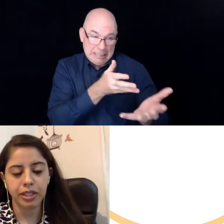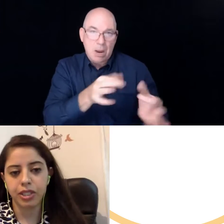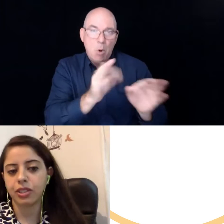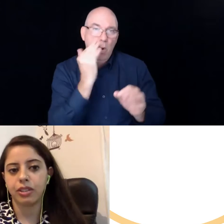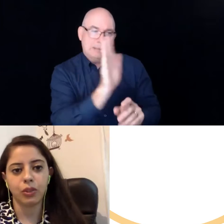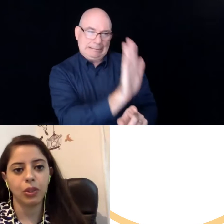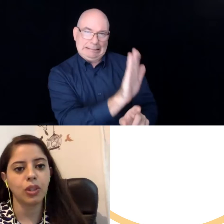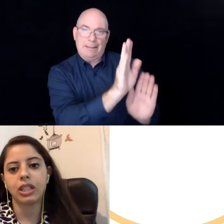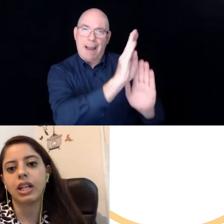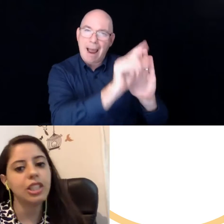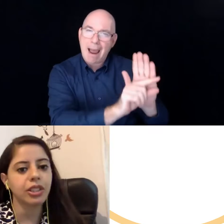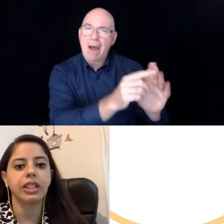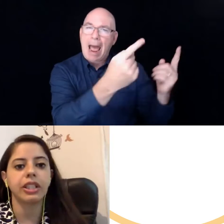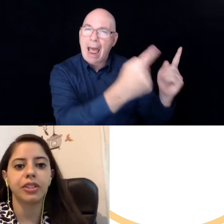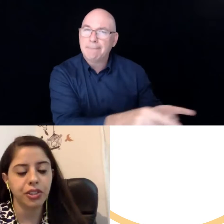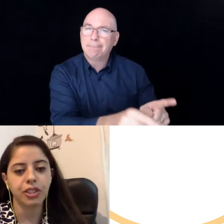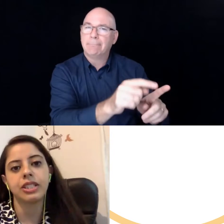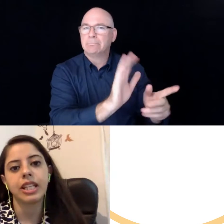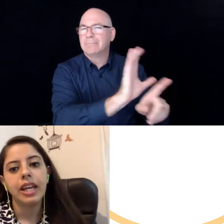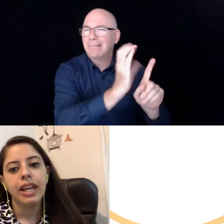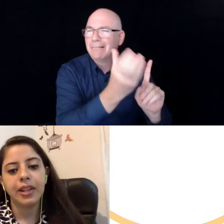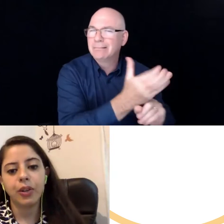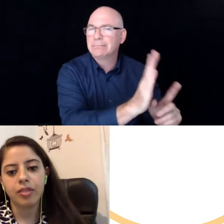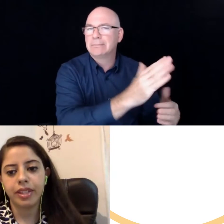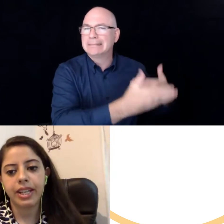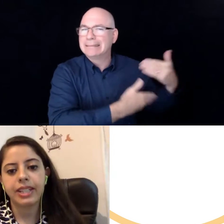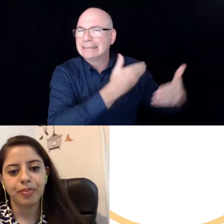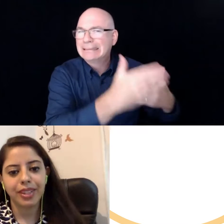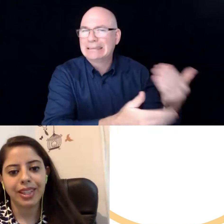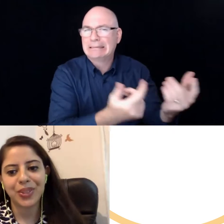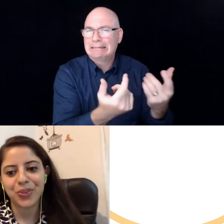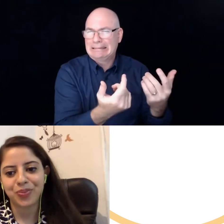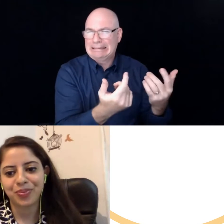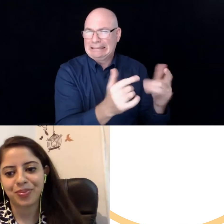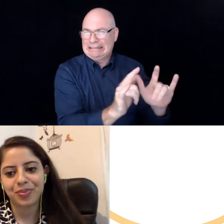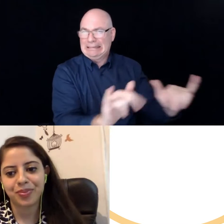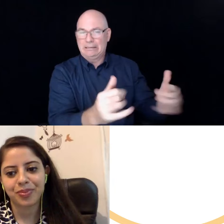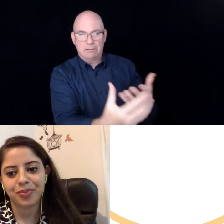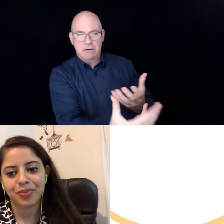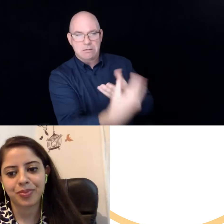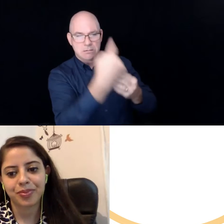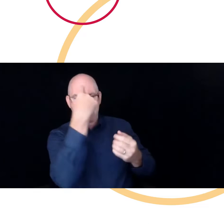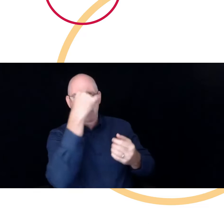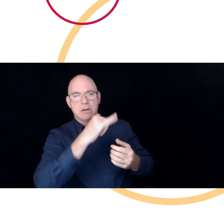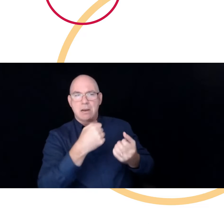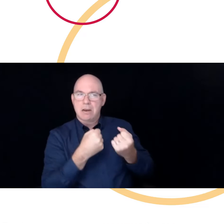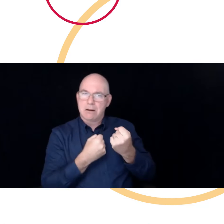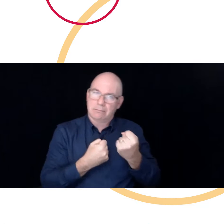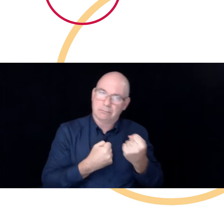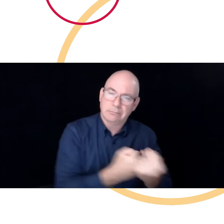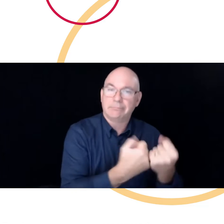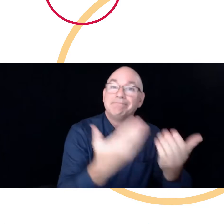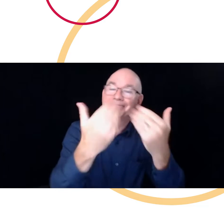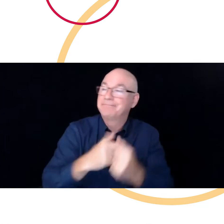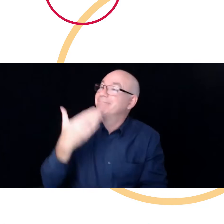into consideration, local culture and traditions and all of that. Thank you. Thank you so